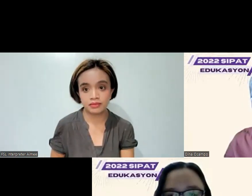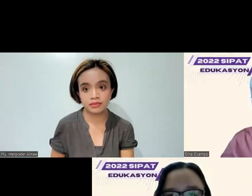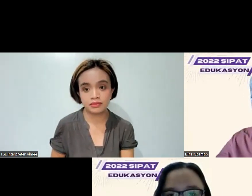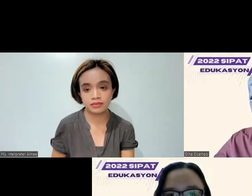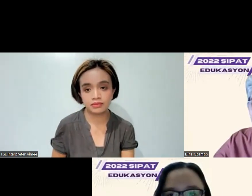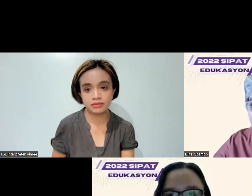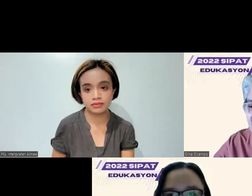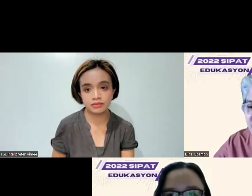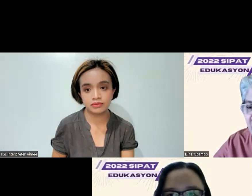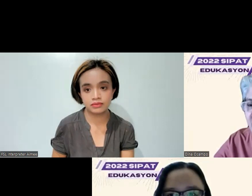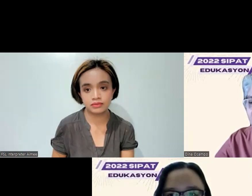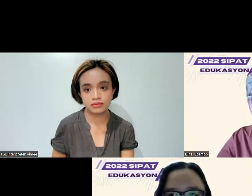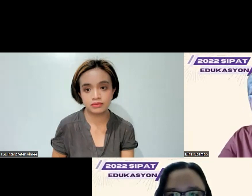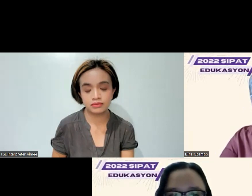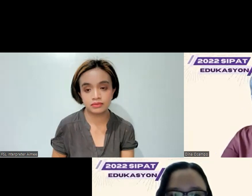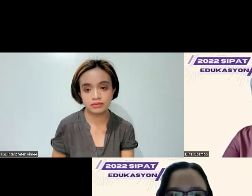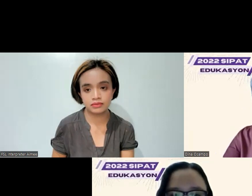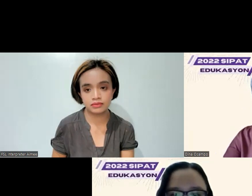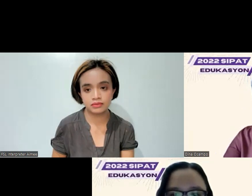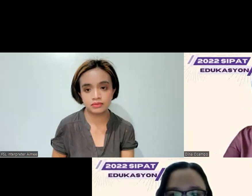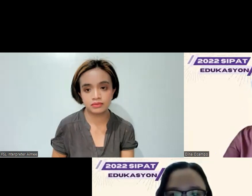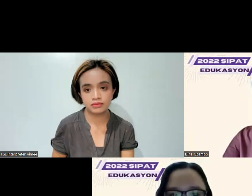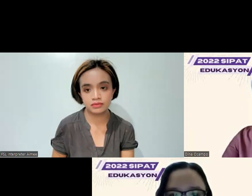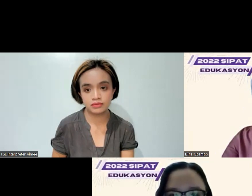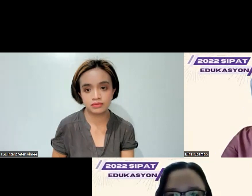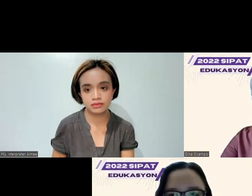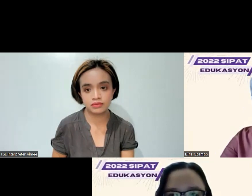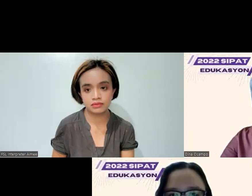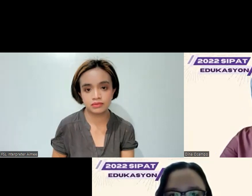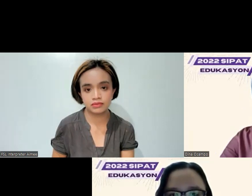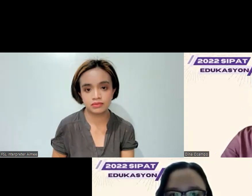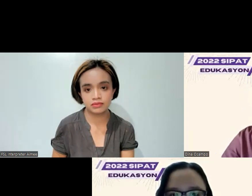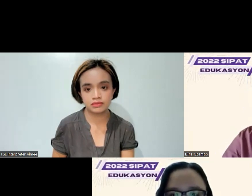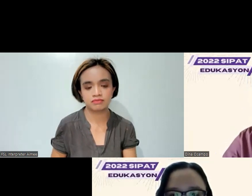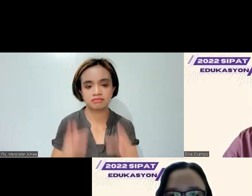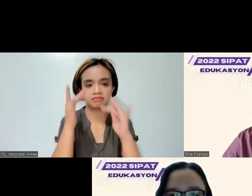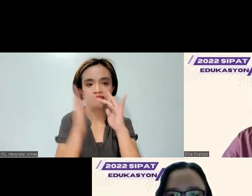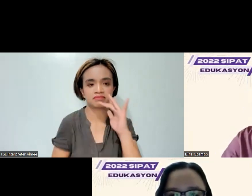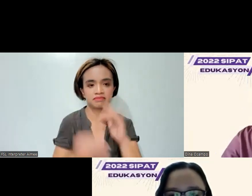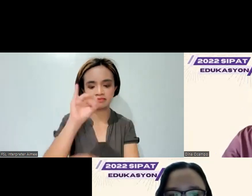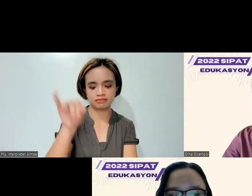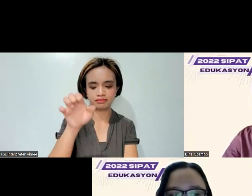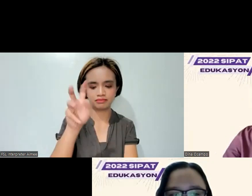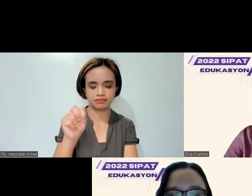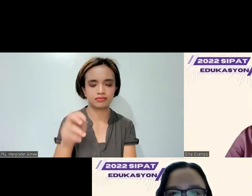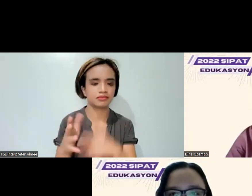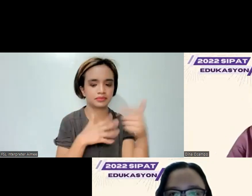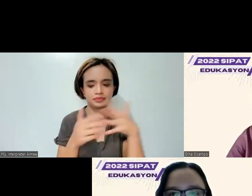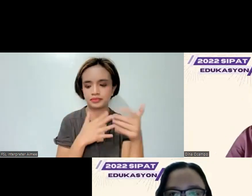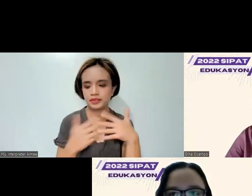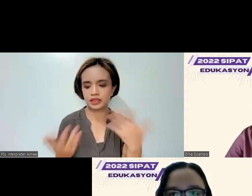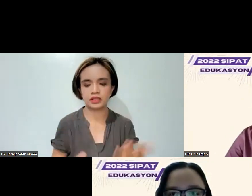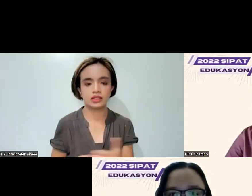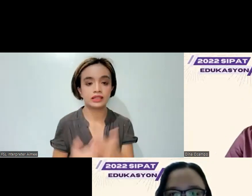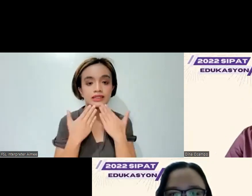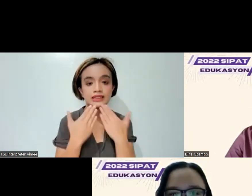Are you there, Jen? Parang wala si Jen, no? Fluctuate yata yung connection ni Jen. Anyway,